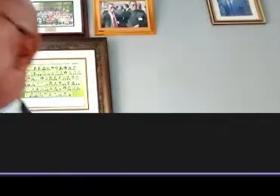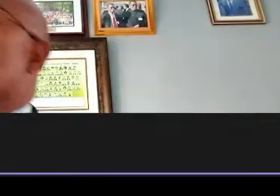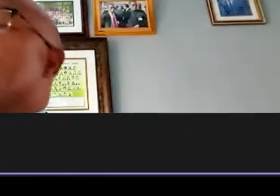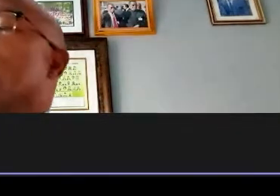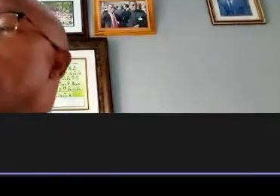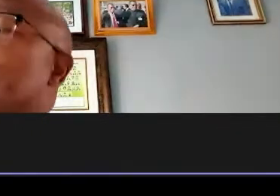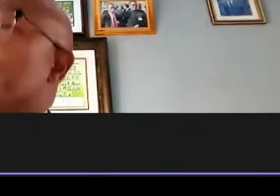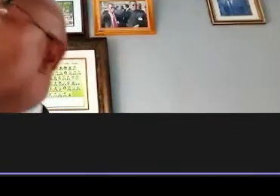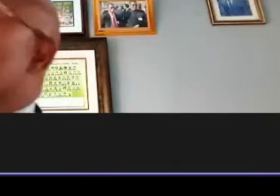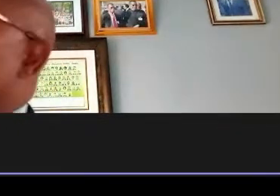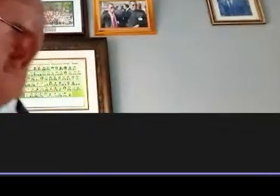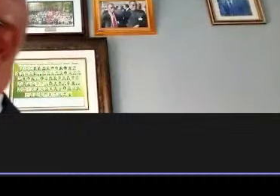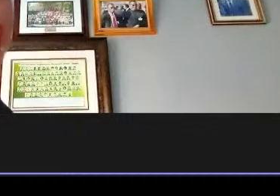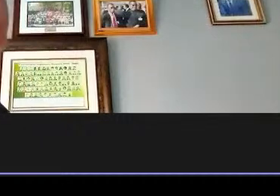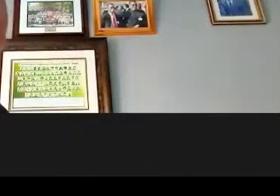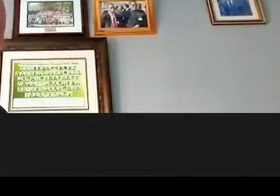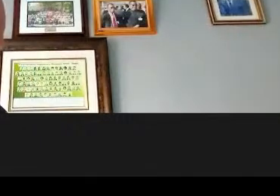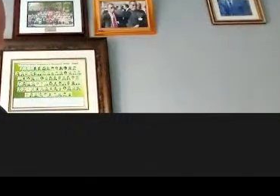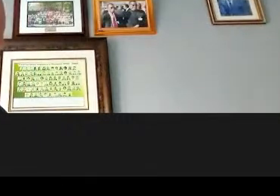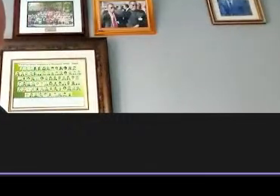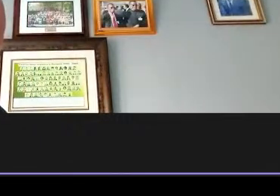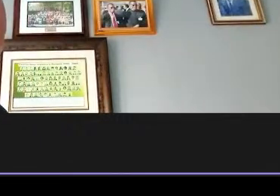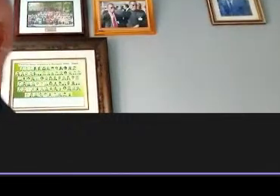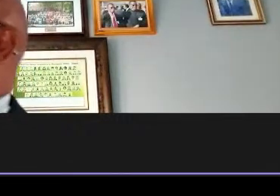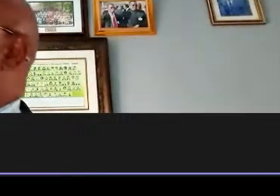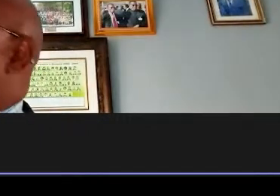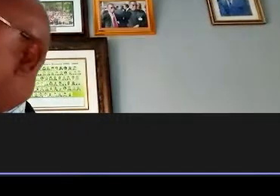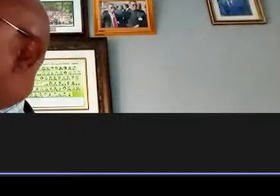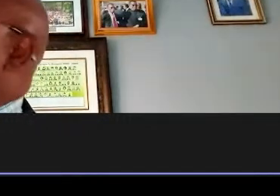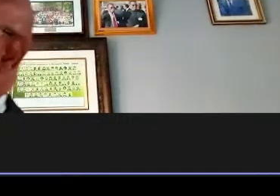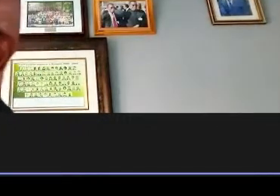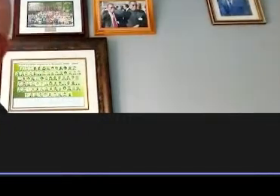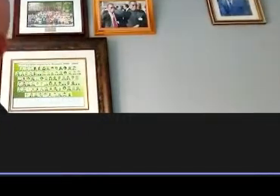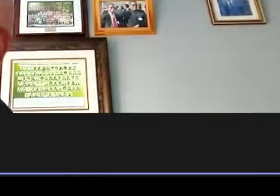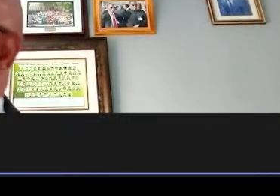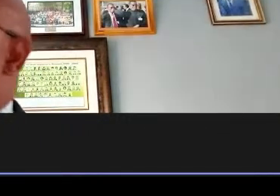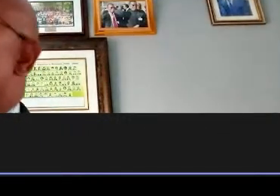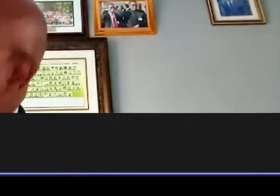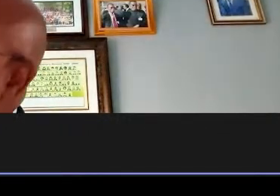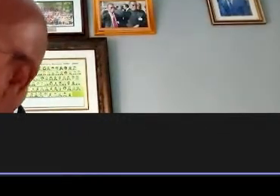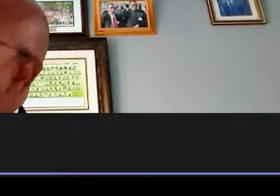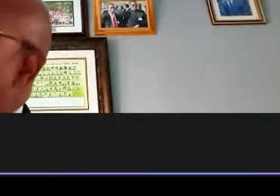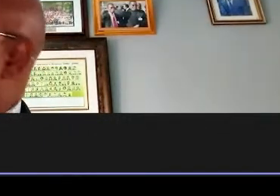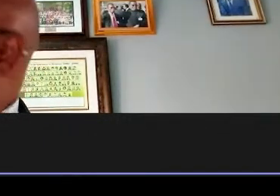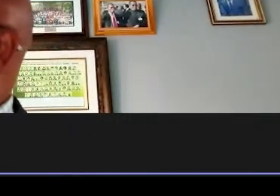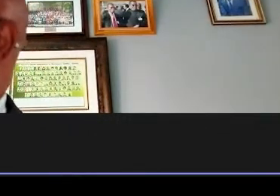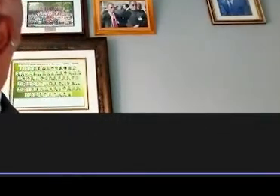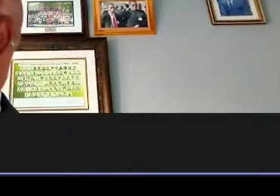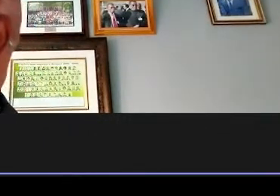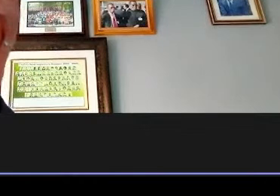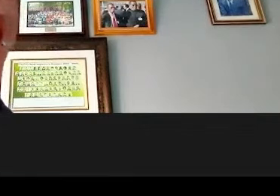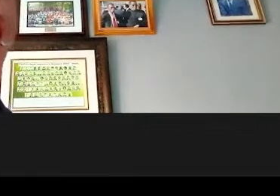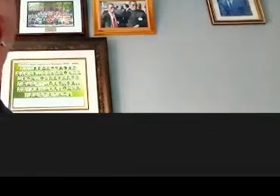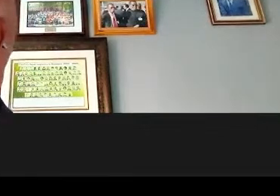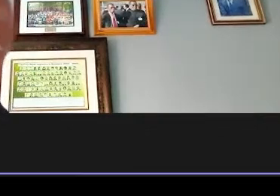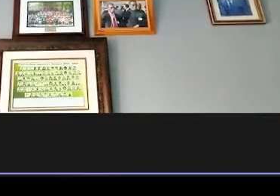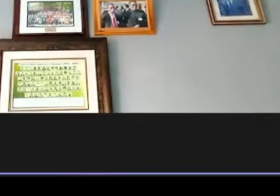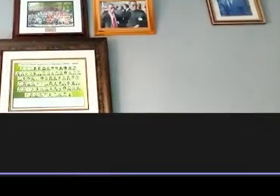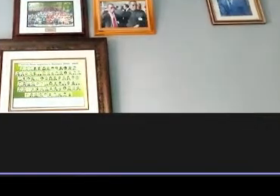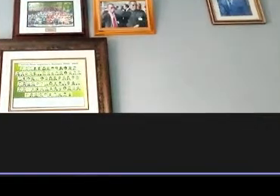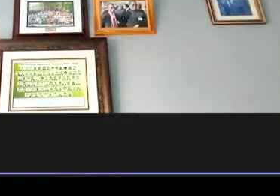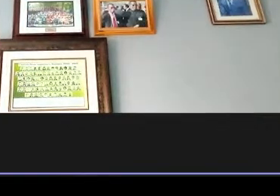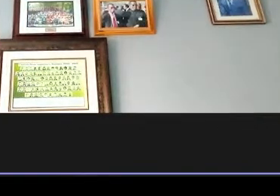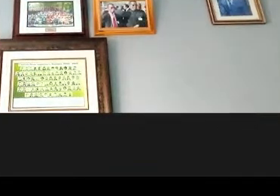which are like acting with speed, which he broadcasts with zeal, are good music to the ears. To